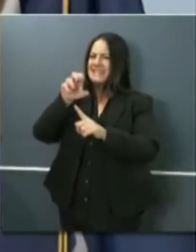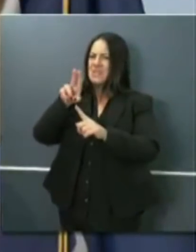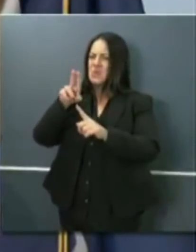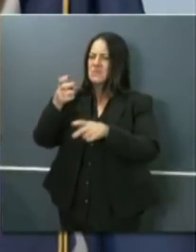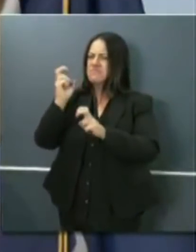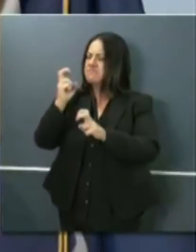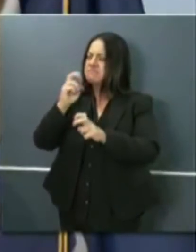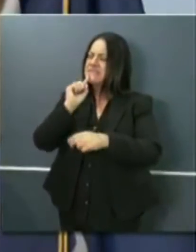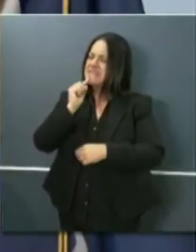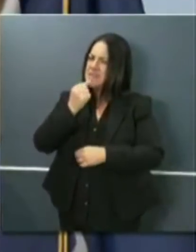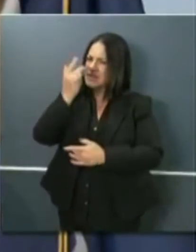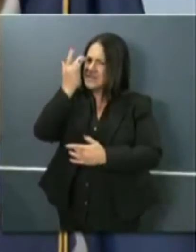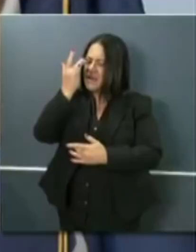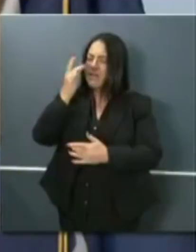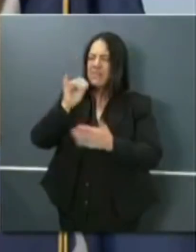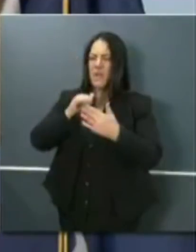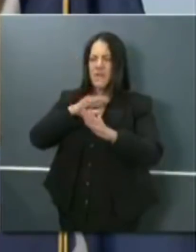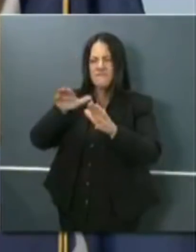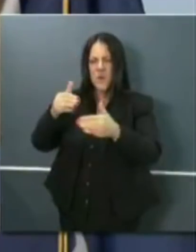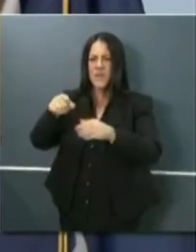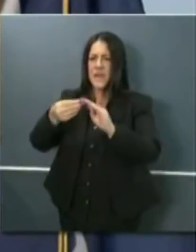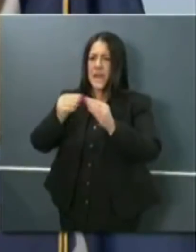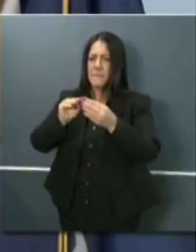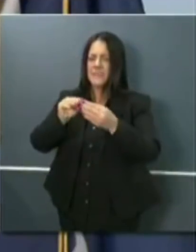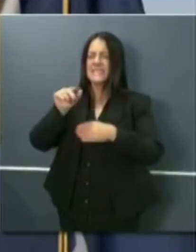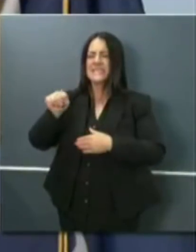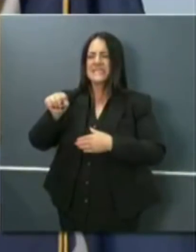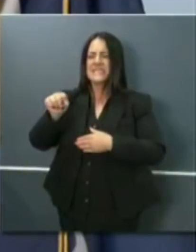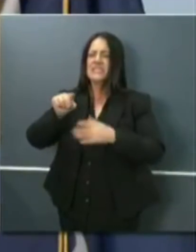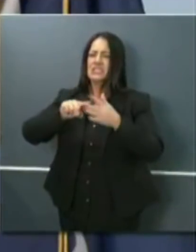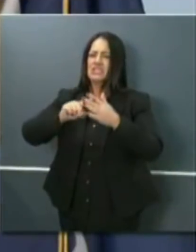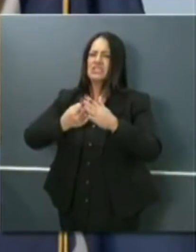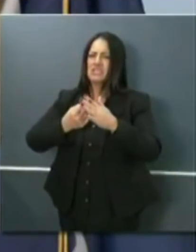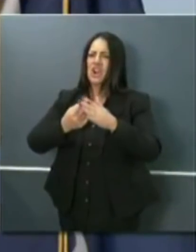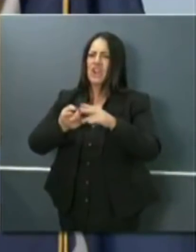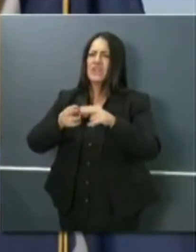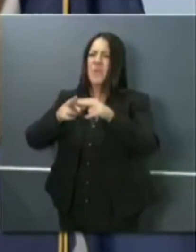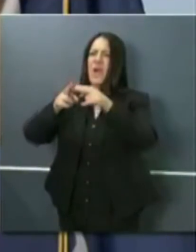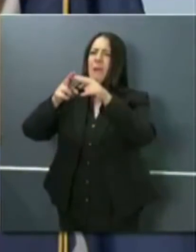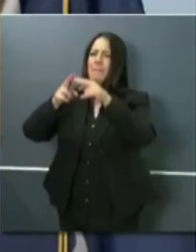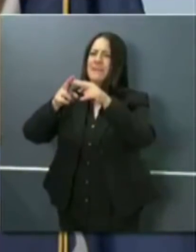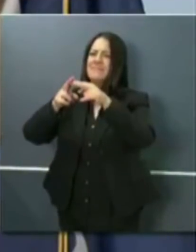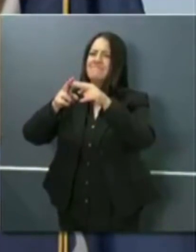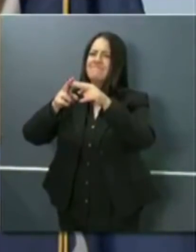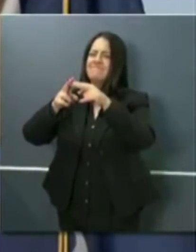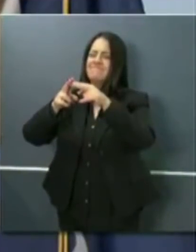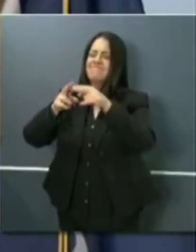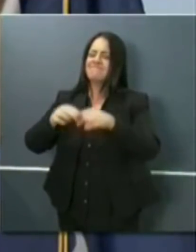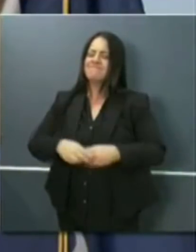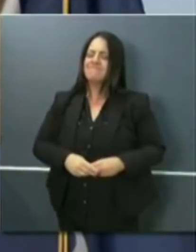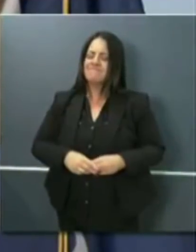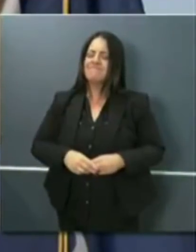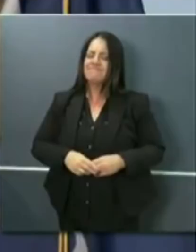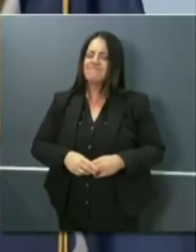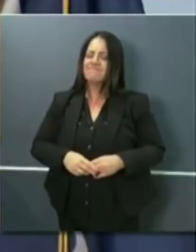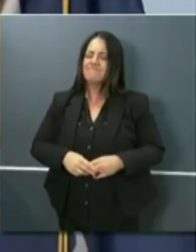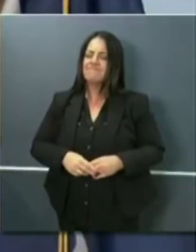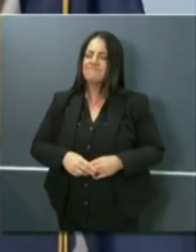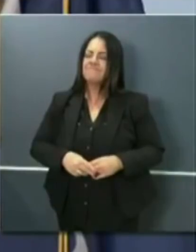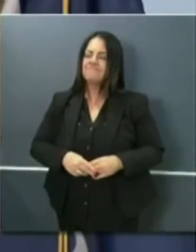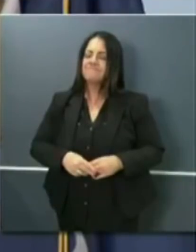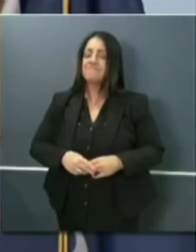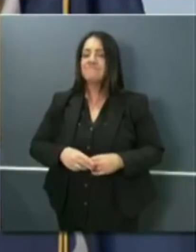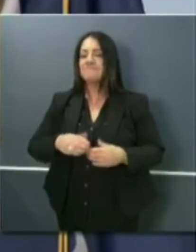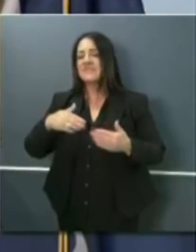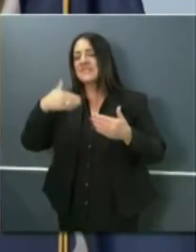are most focused on. And again, those numbers are starting to go back up again along the lines of our model. So the next few